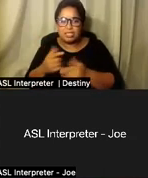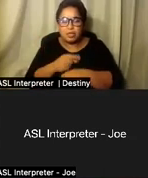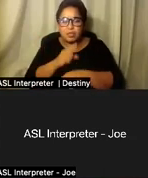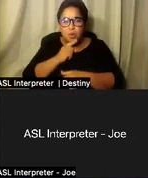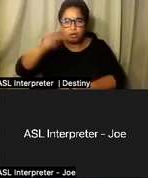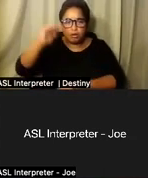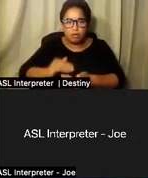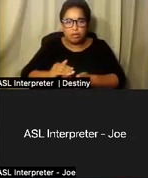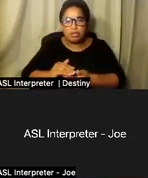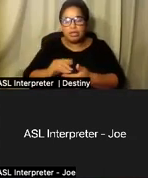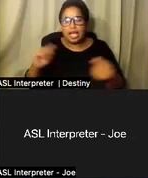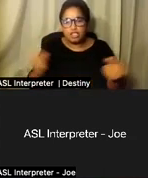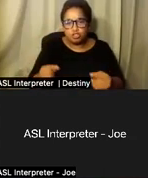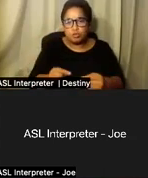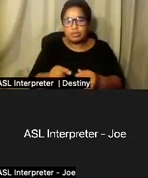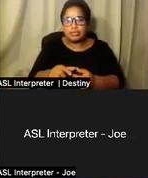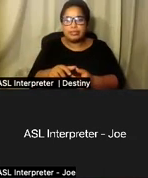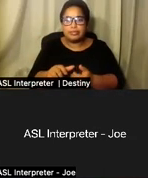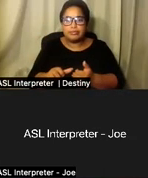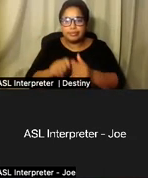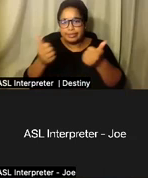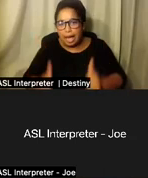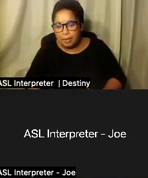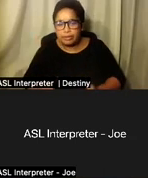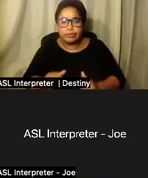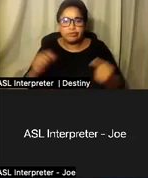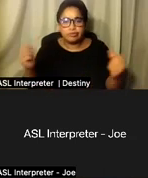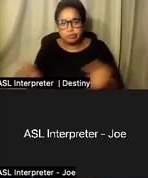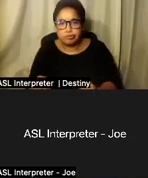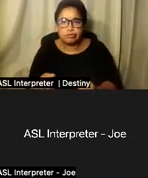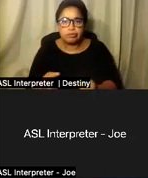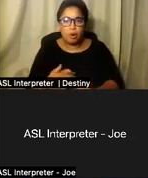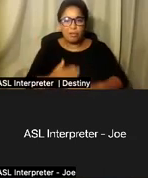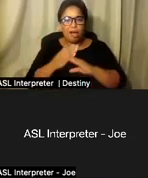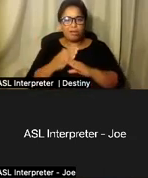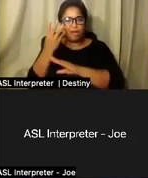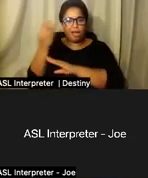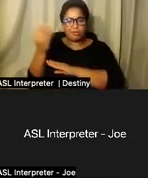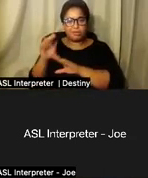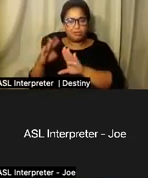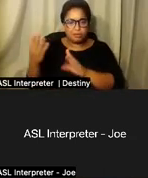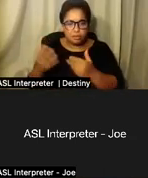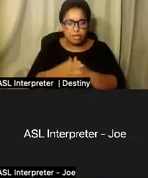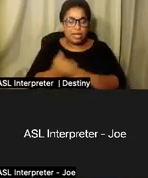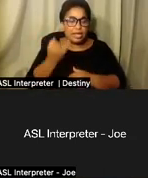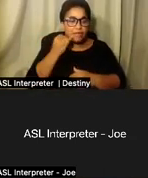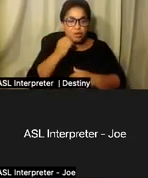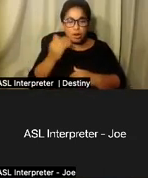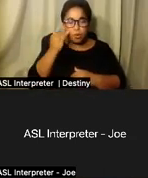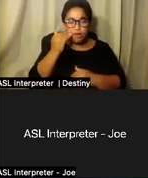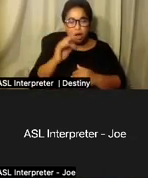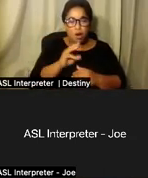or blocked exits, all these issues we're dealing with. And then if you aren't aware, of course, our website, earthquakecountry.org,